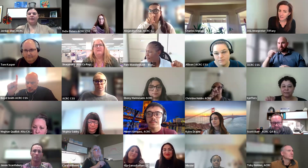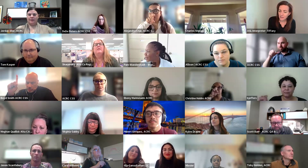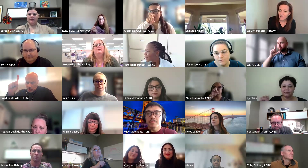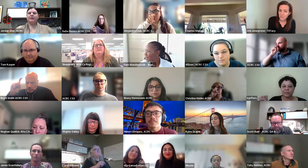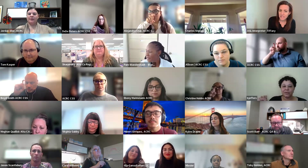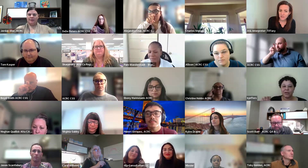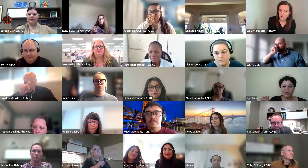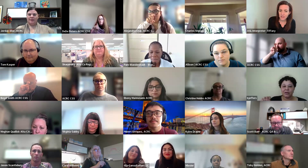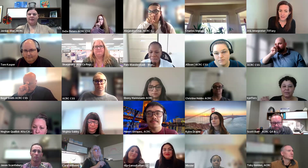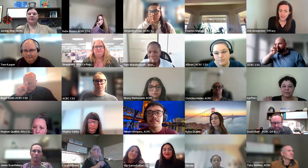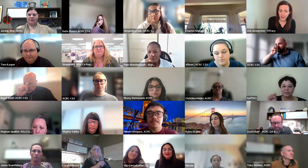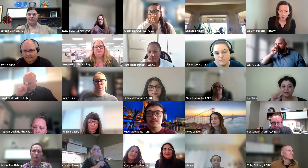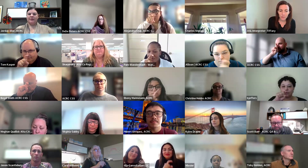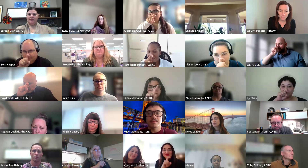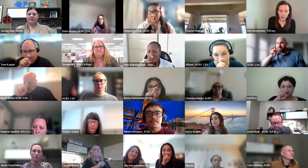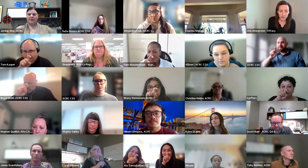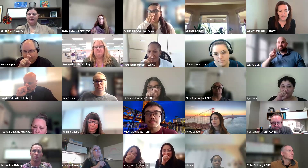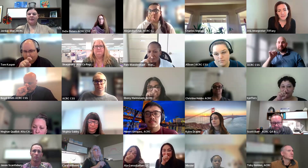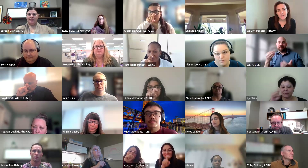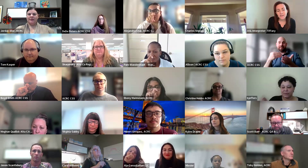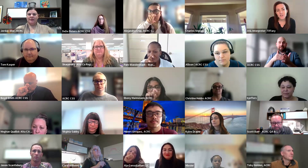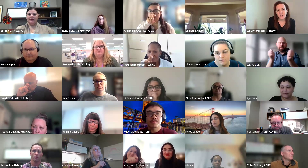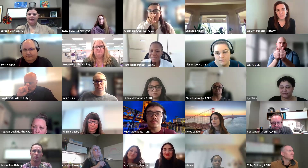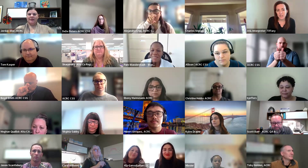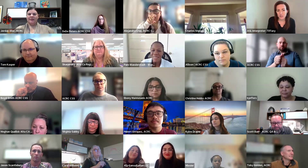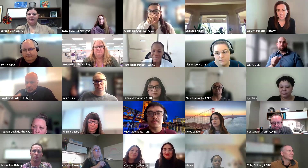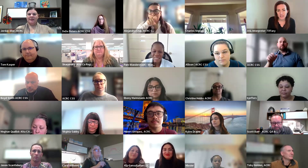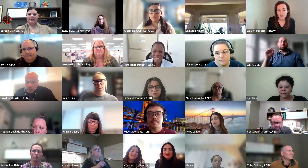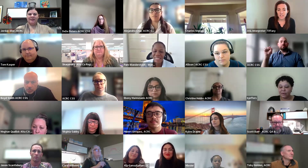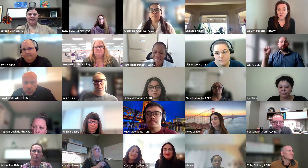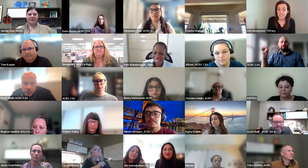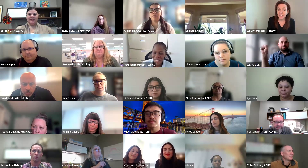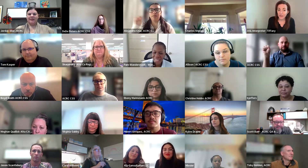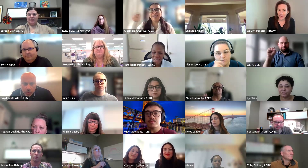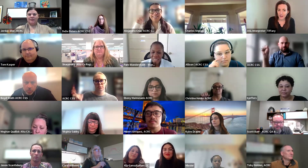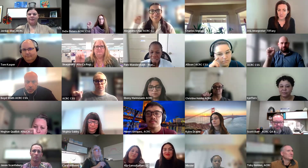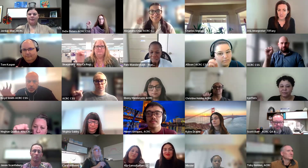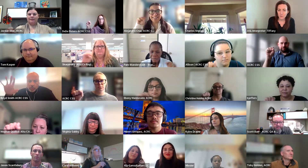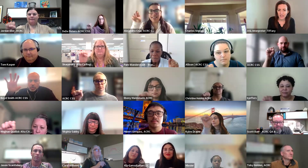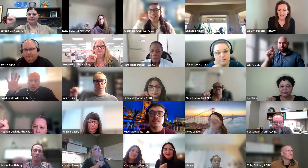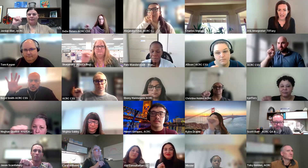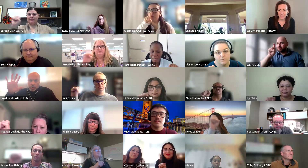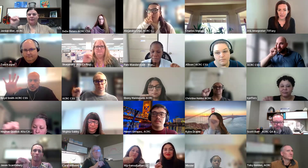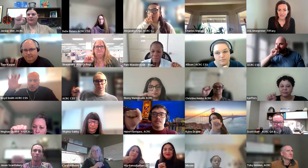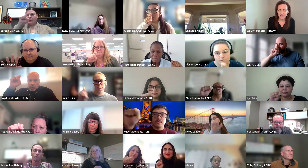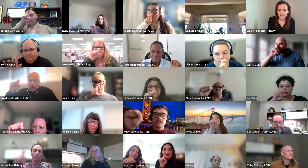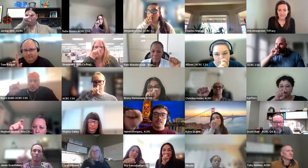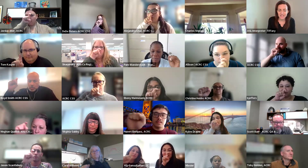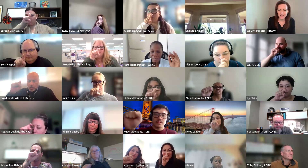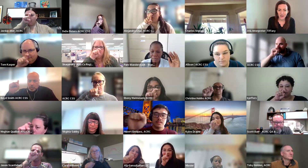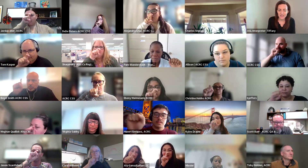beak, specifically the animal, the bird. So that's what it looks like. So let's do it together now. So we have